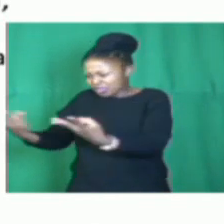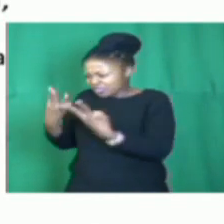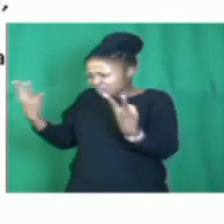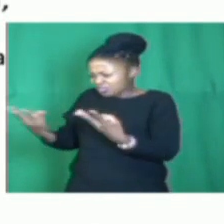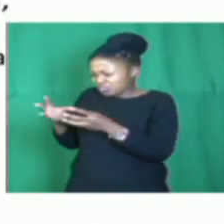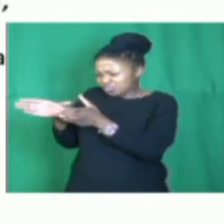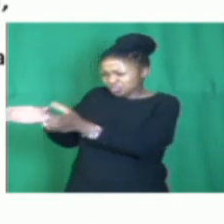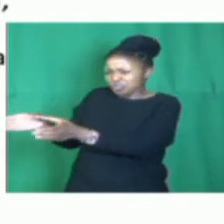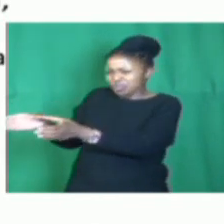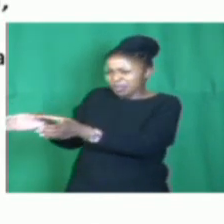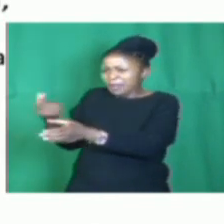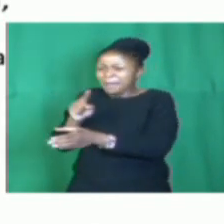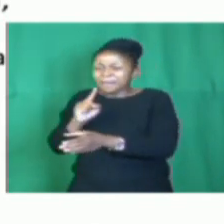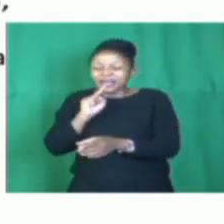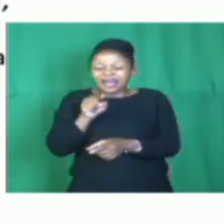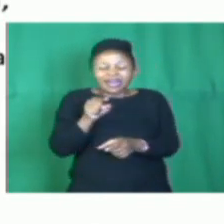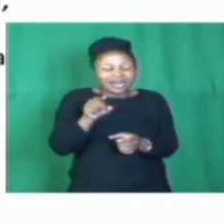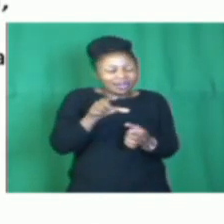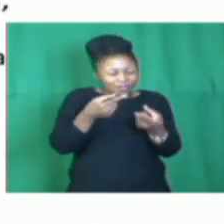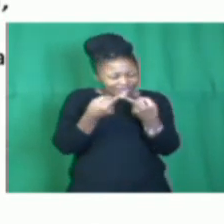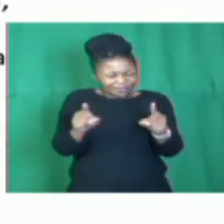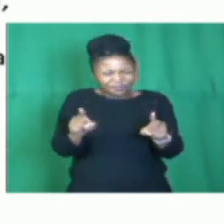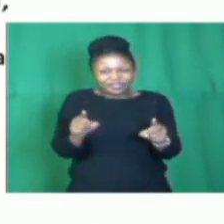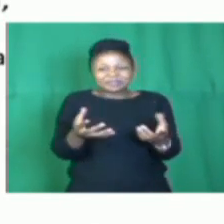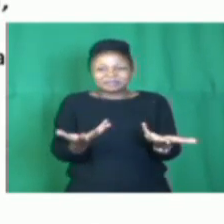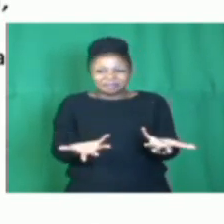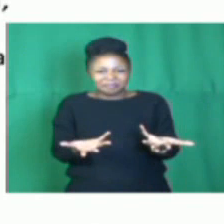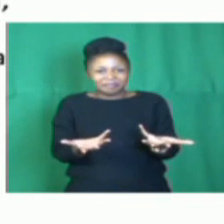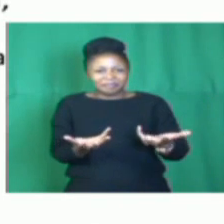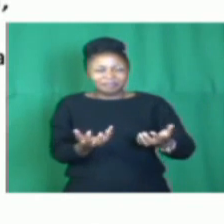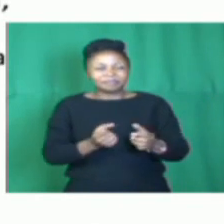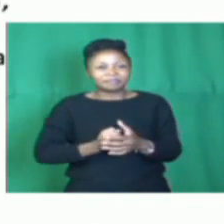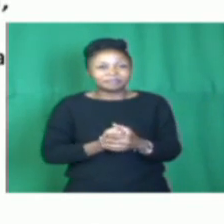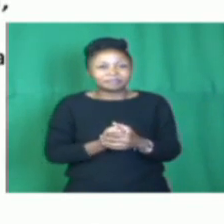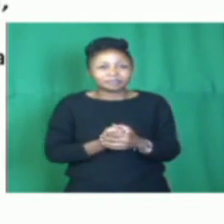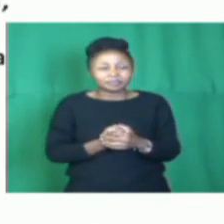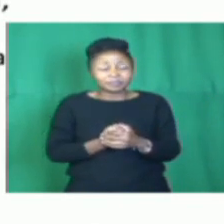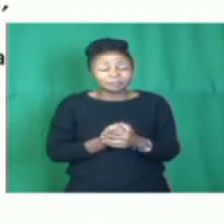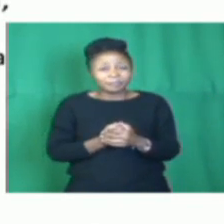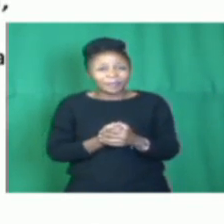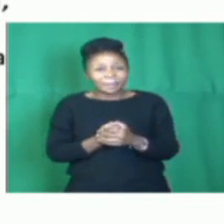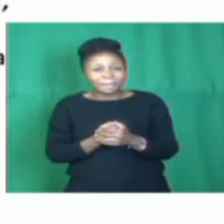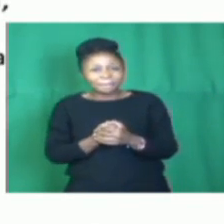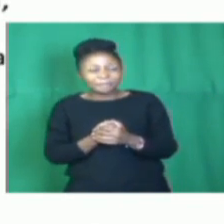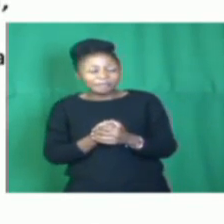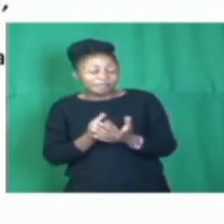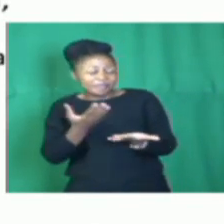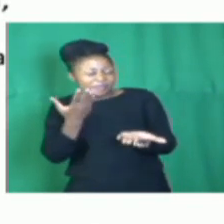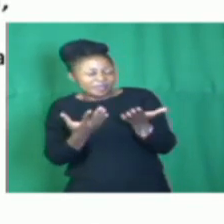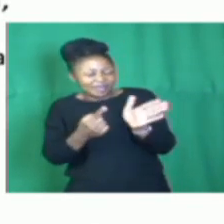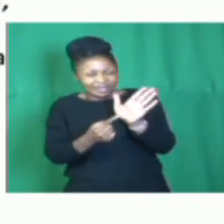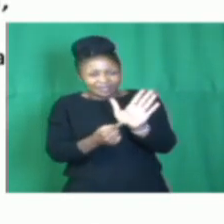others? Bring out the peculiarities. If this person, for example, if this person